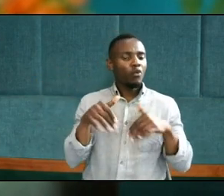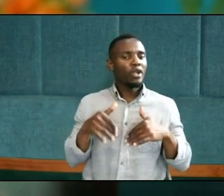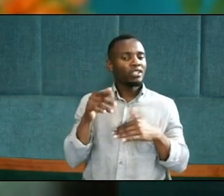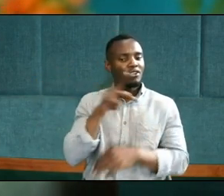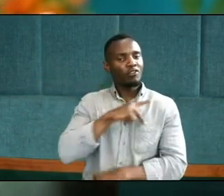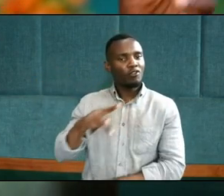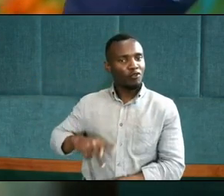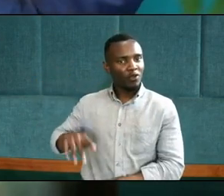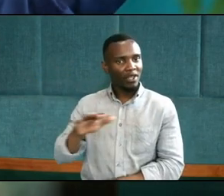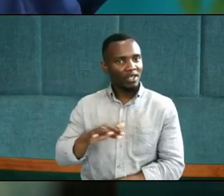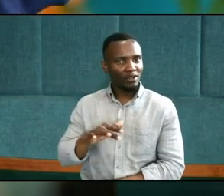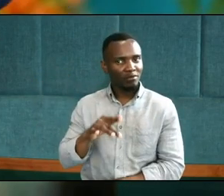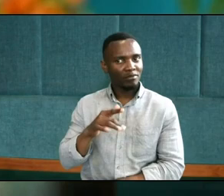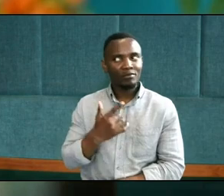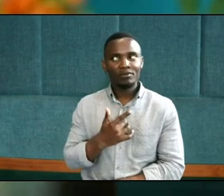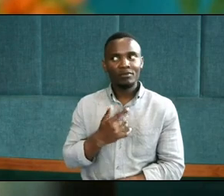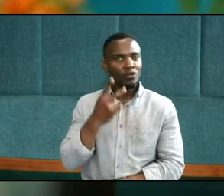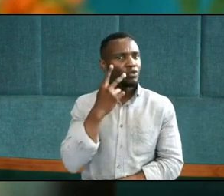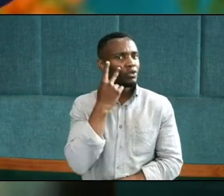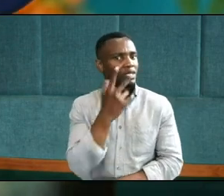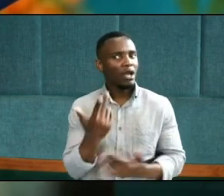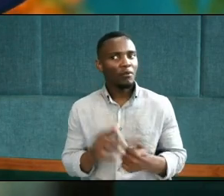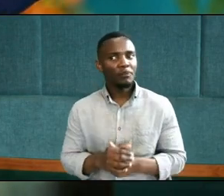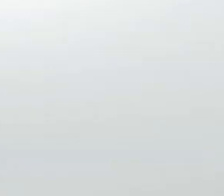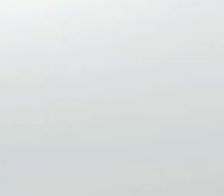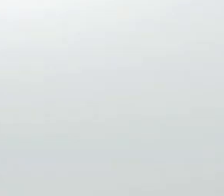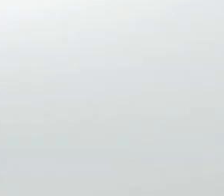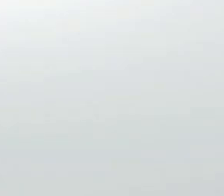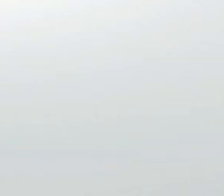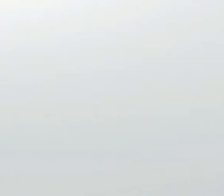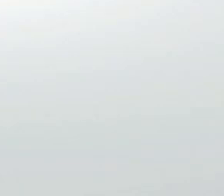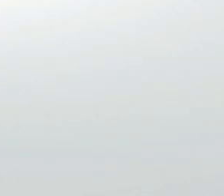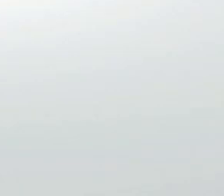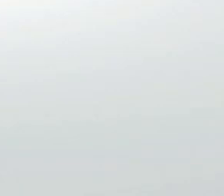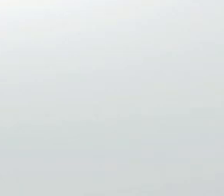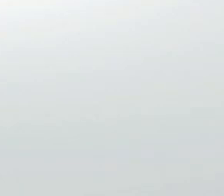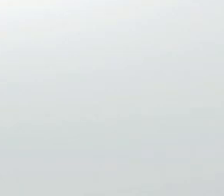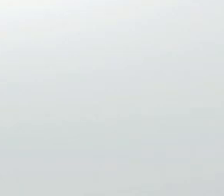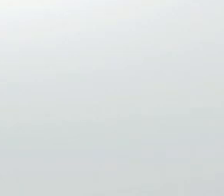behaving? How would you know them? It is saying that the conduct of the heirs of the kingdom of God,